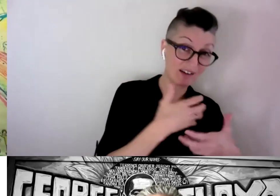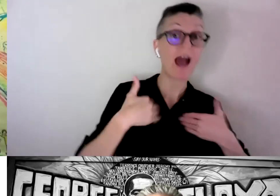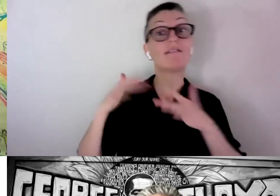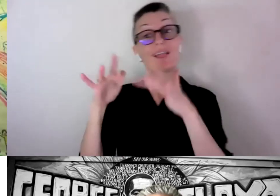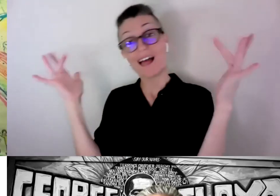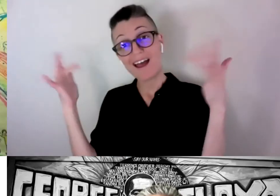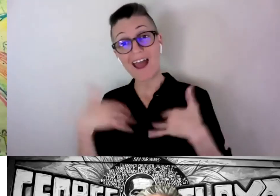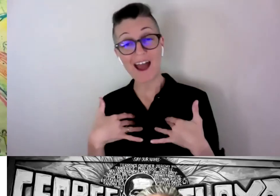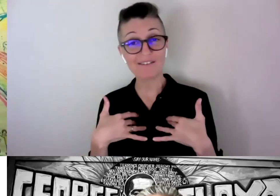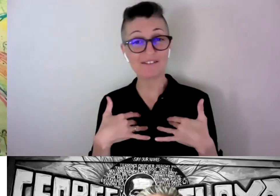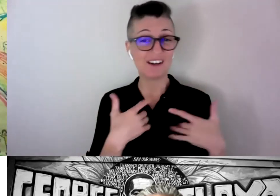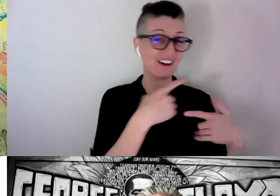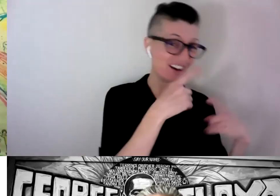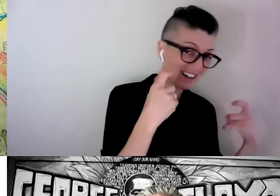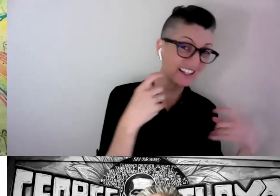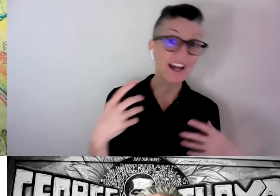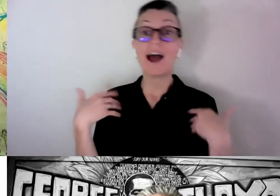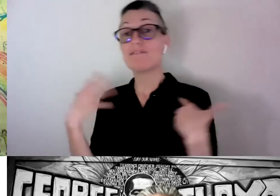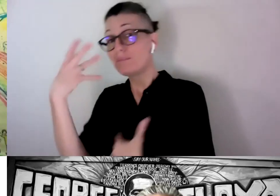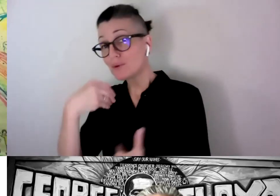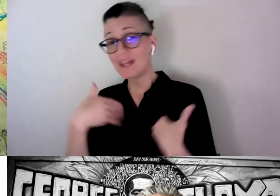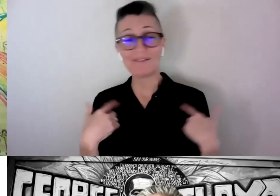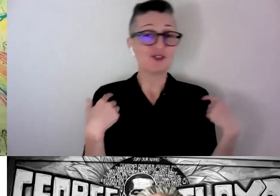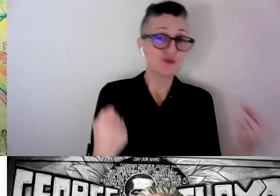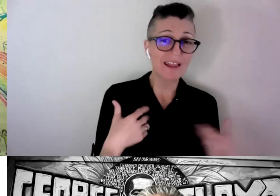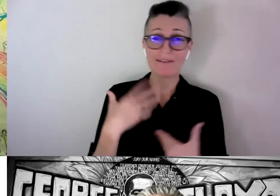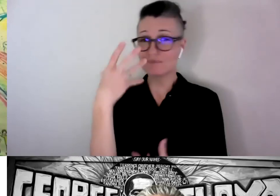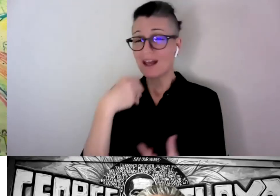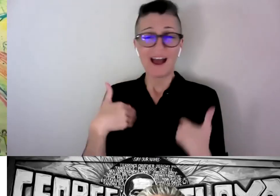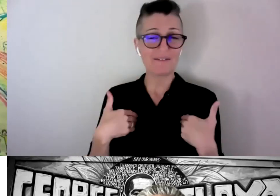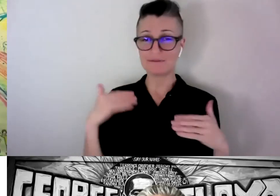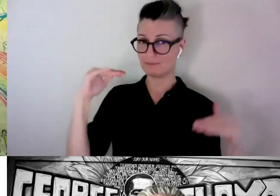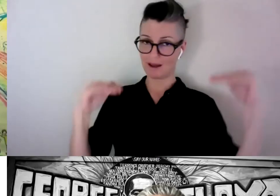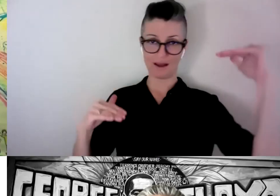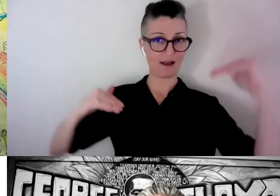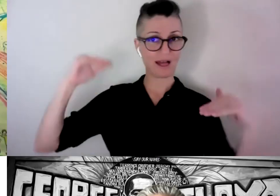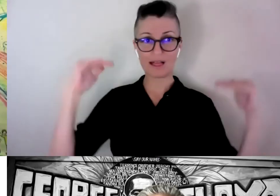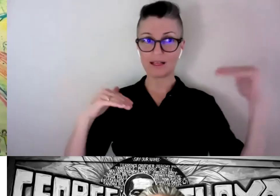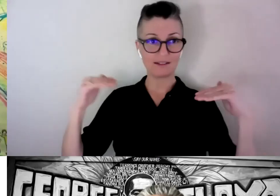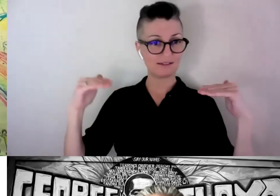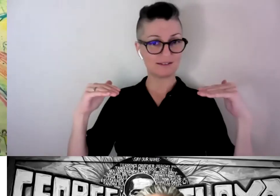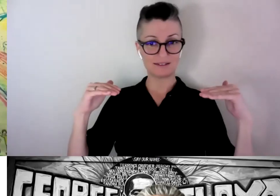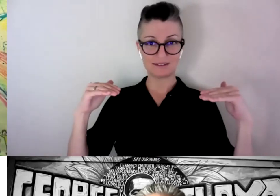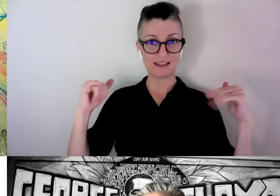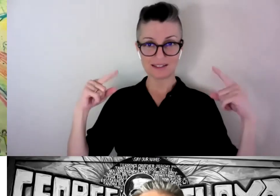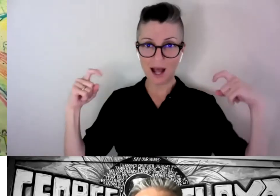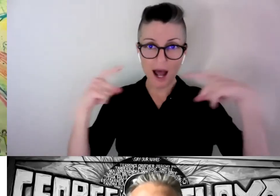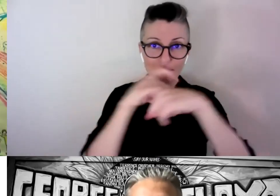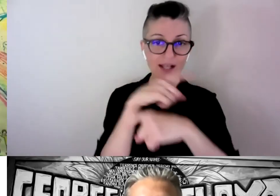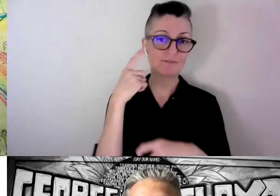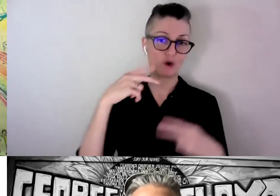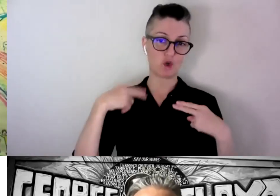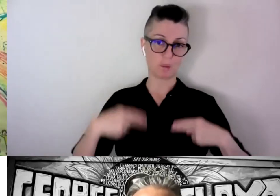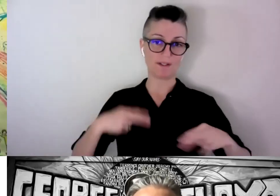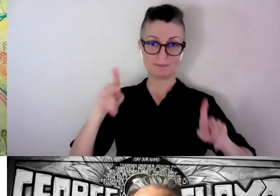beauty. You know, that makes us complete, nuanced, complex people like we